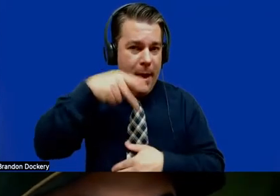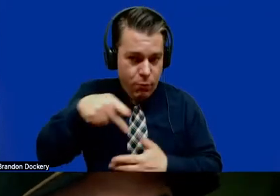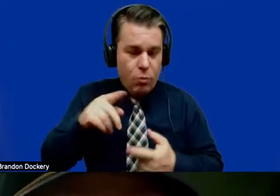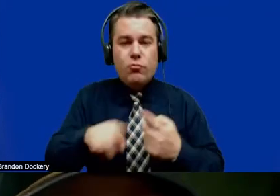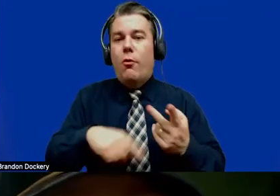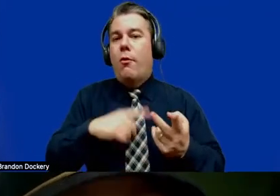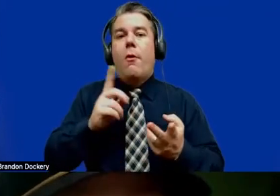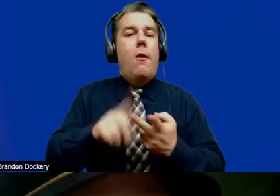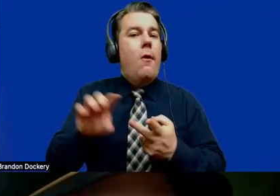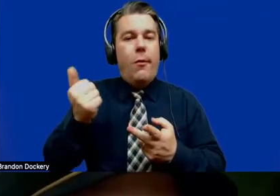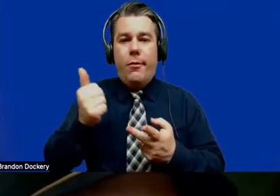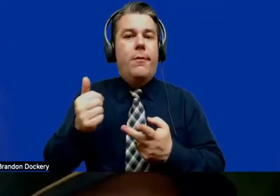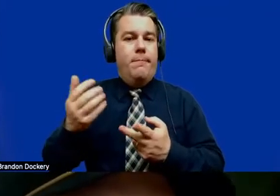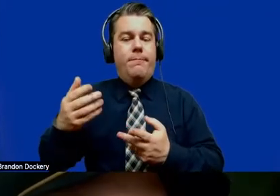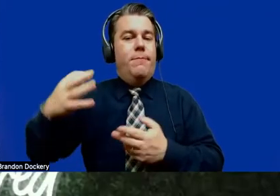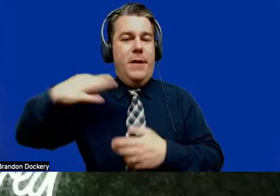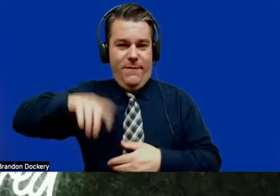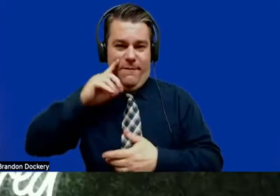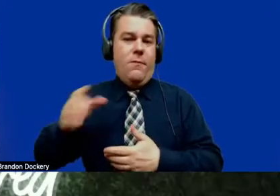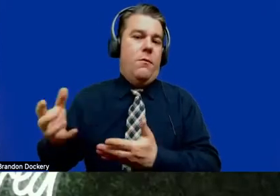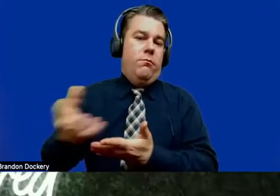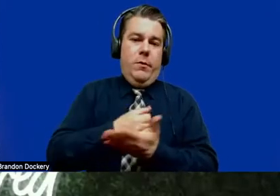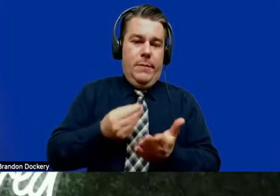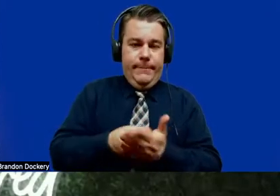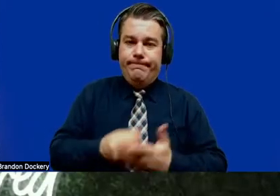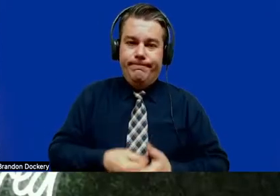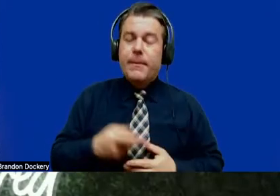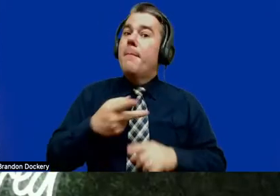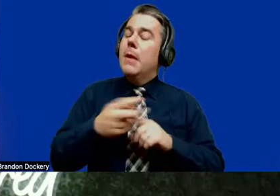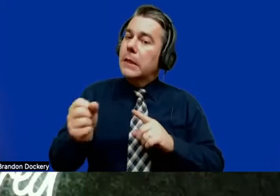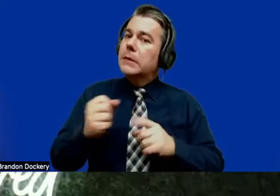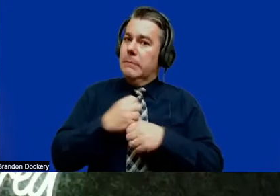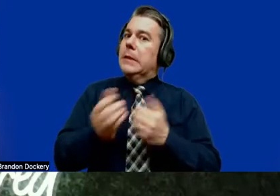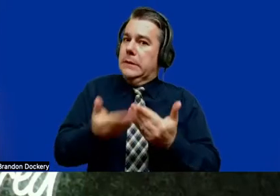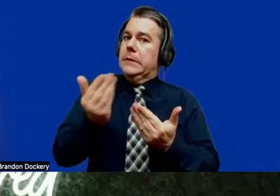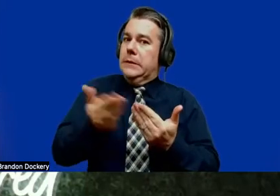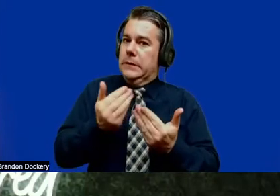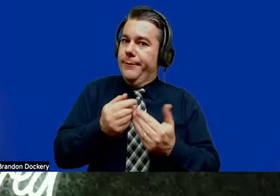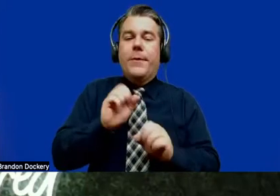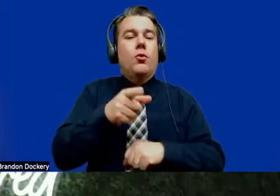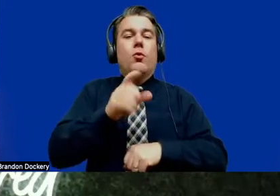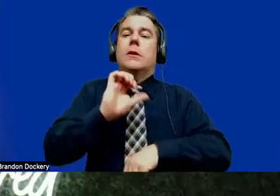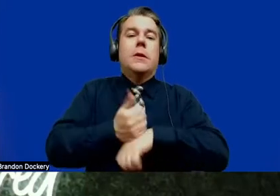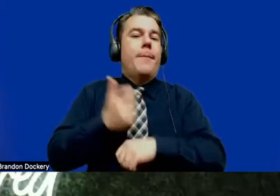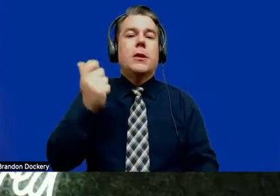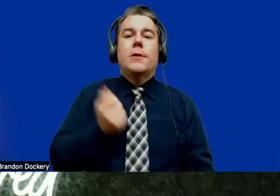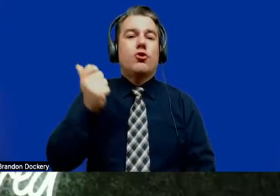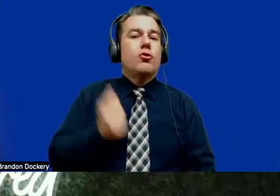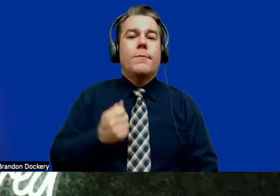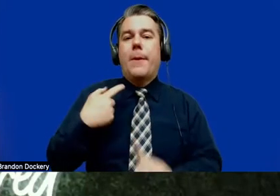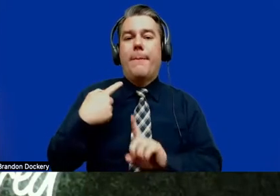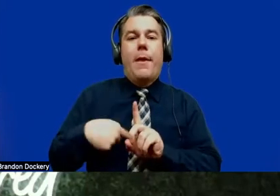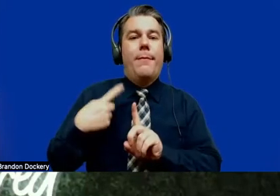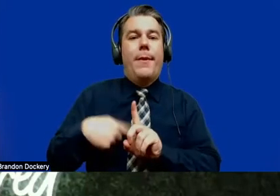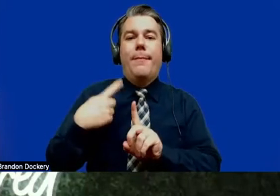and the ways that we get paid with the compensation plan. Plexus has made it very easy. You can set up a subscription that goes out each month and